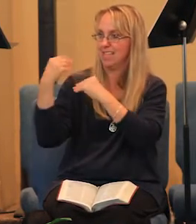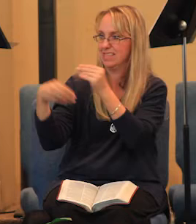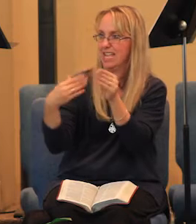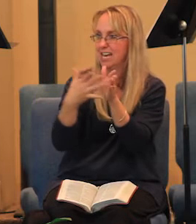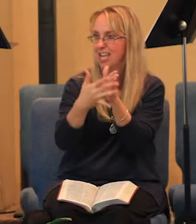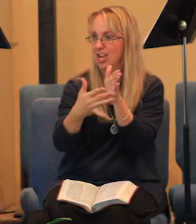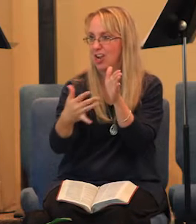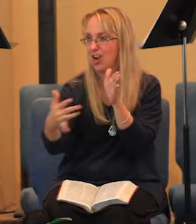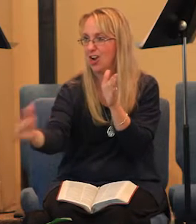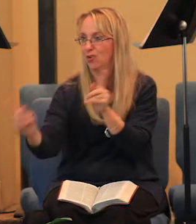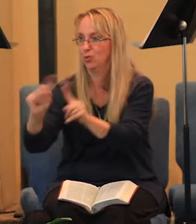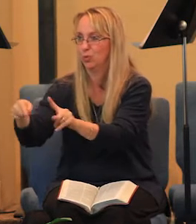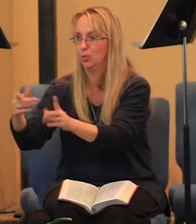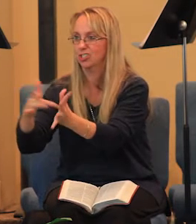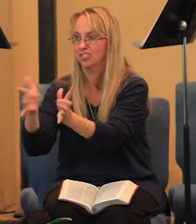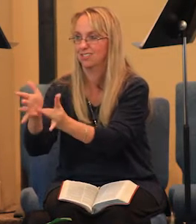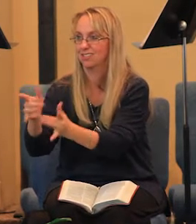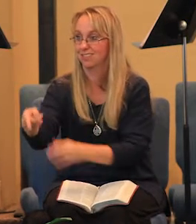was made.